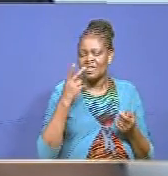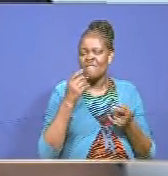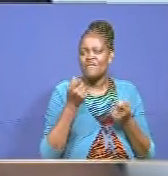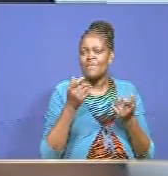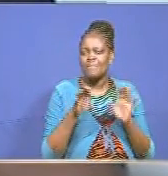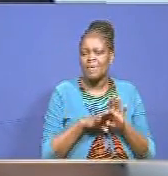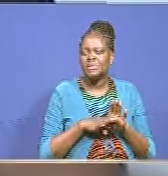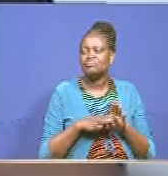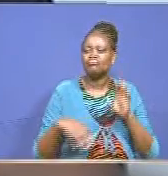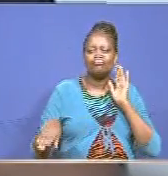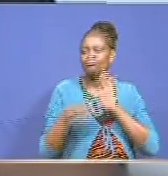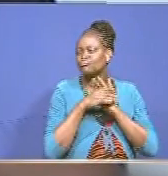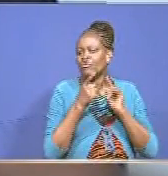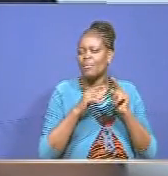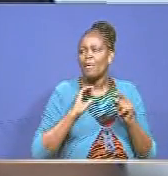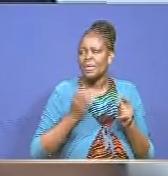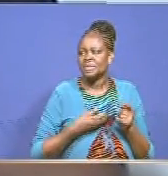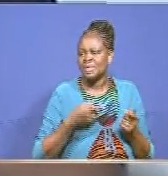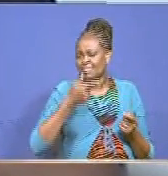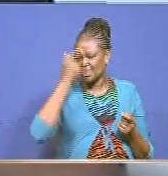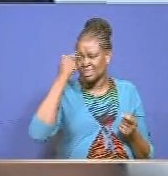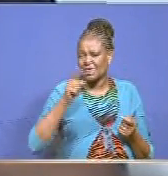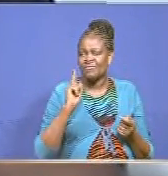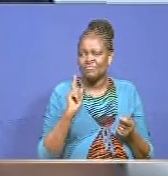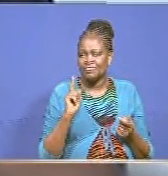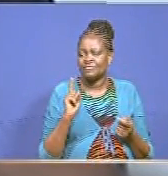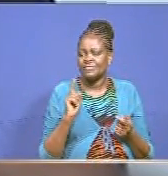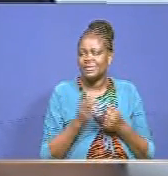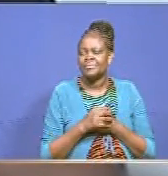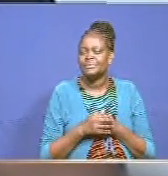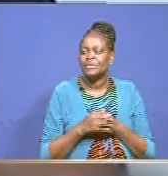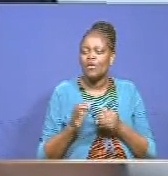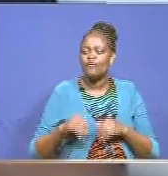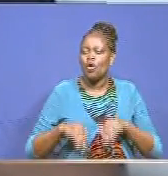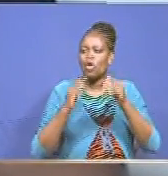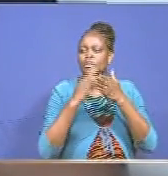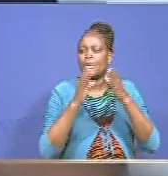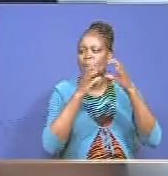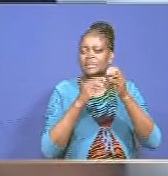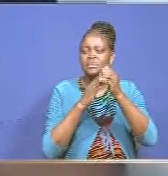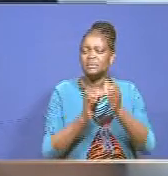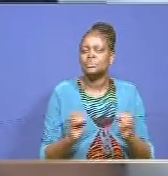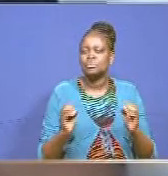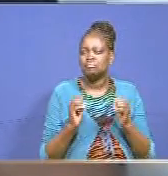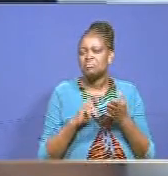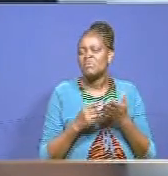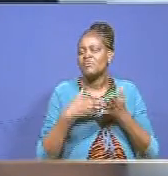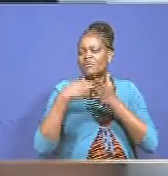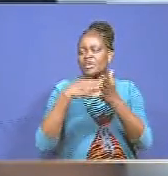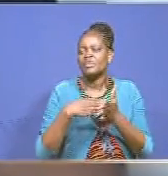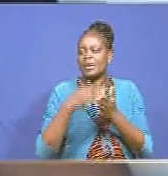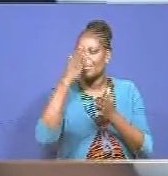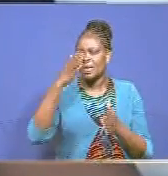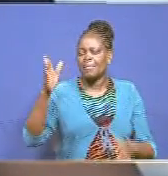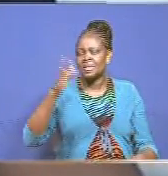being removed from those committees because they are not sycophants of some party leaders. Uh-huh. So we have a weak parliament, I would say.